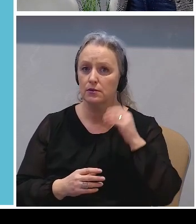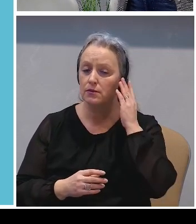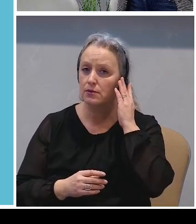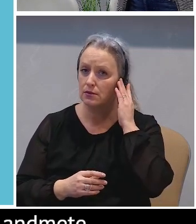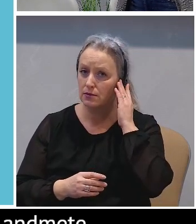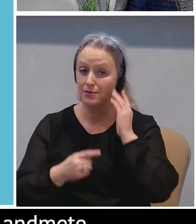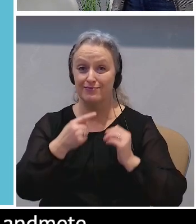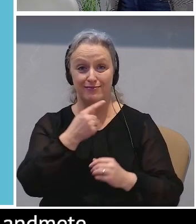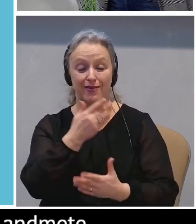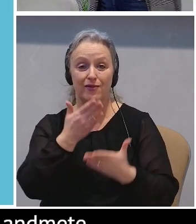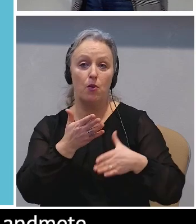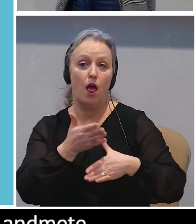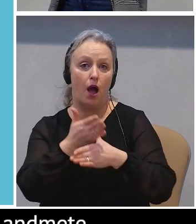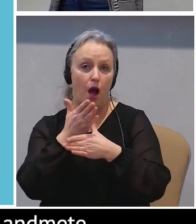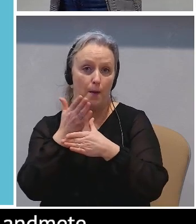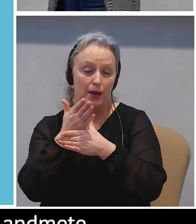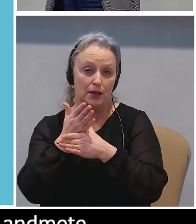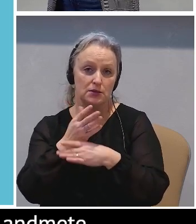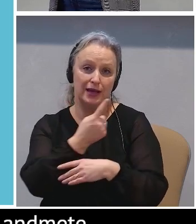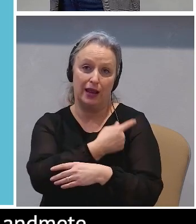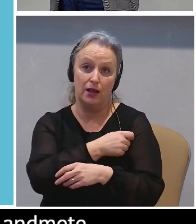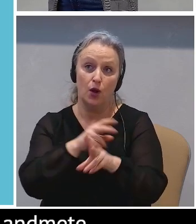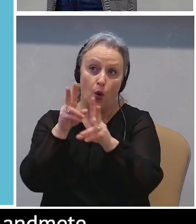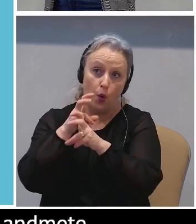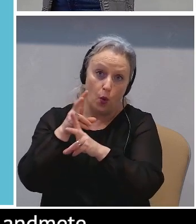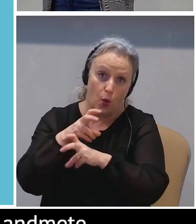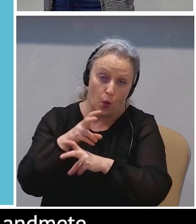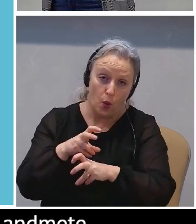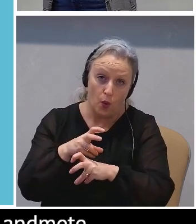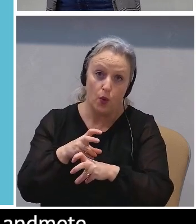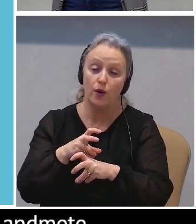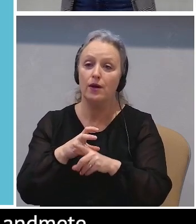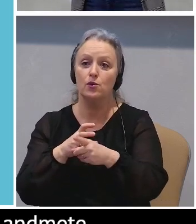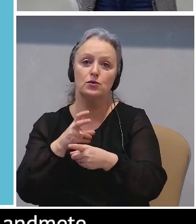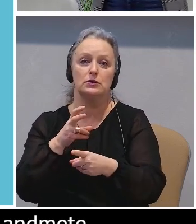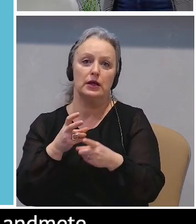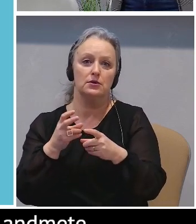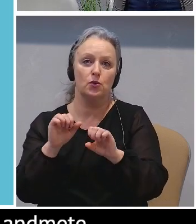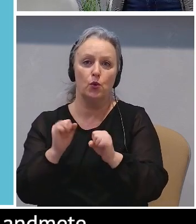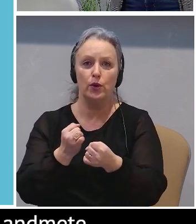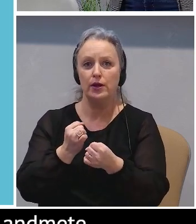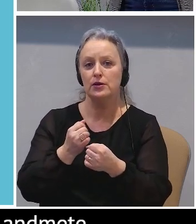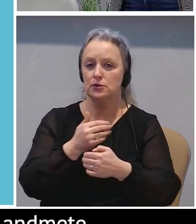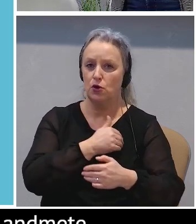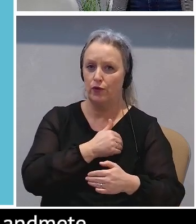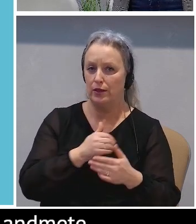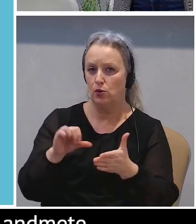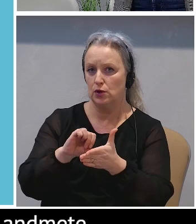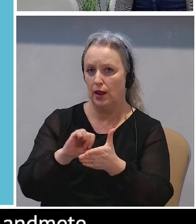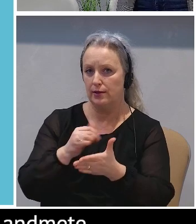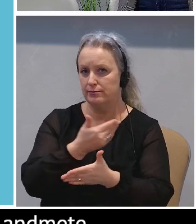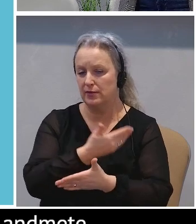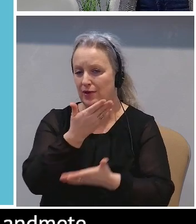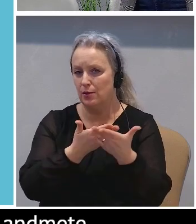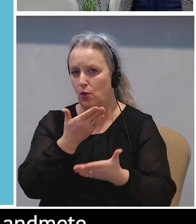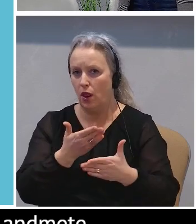trial. And then related to the challenge that I mentioned before about patient-reported outcomes,